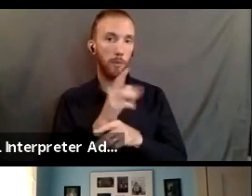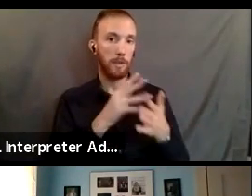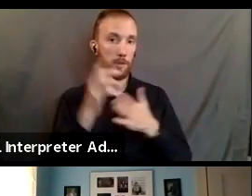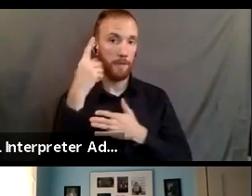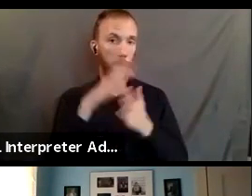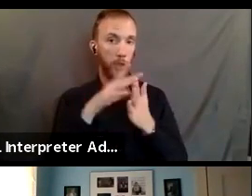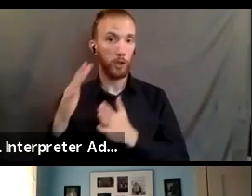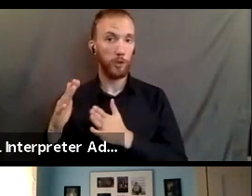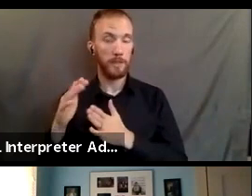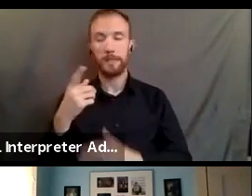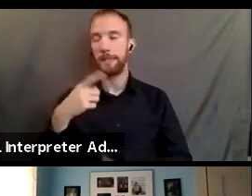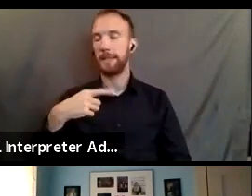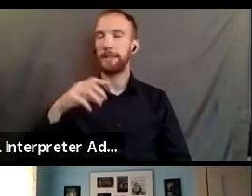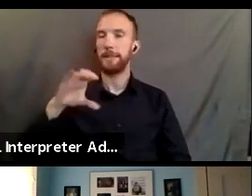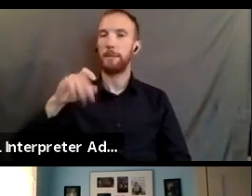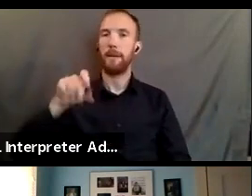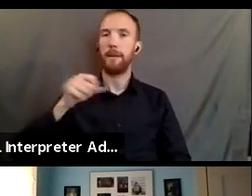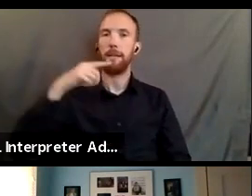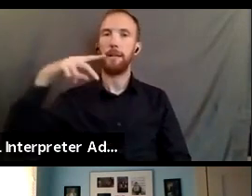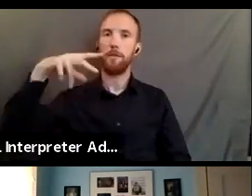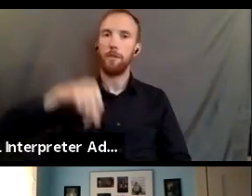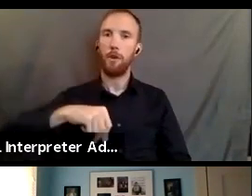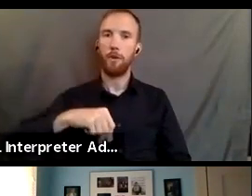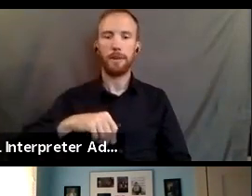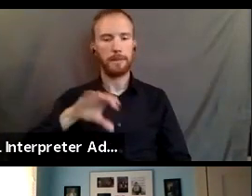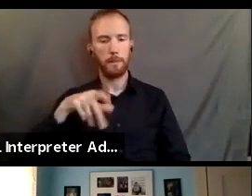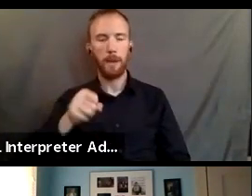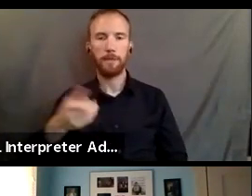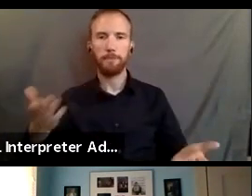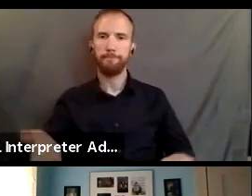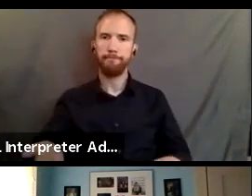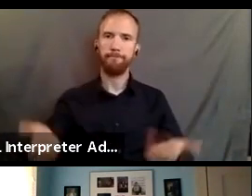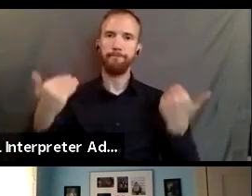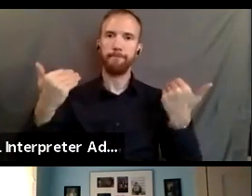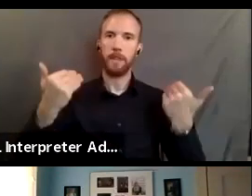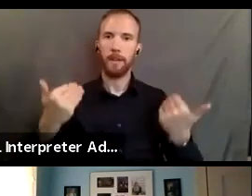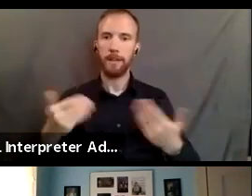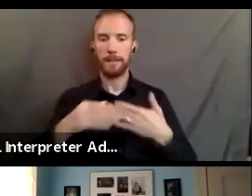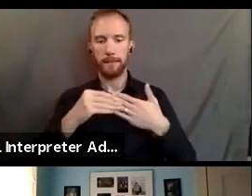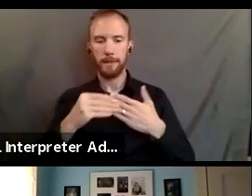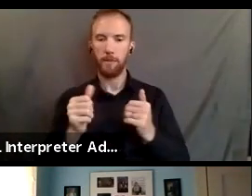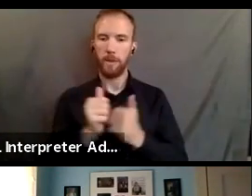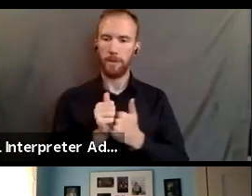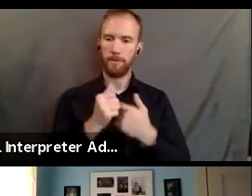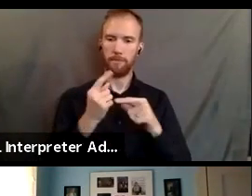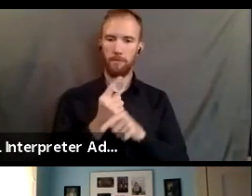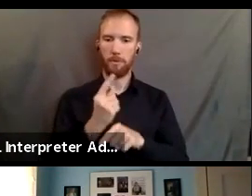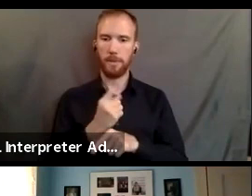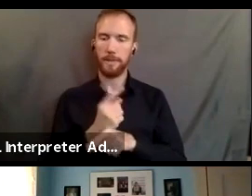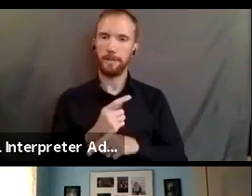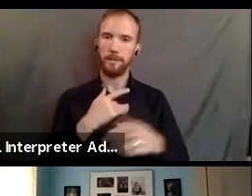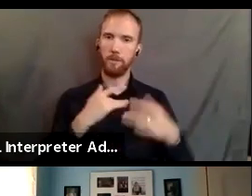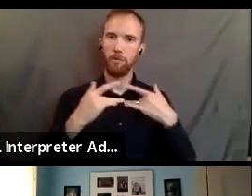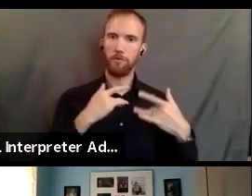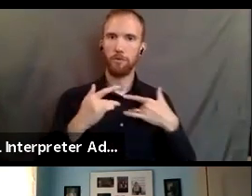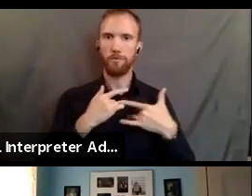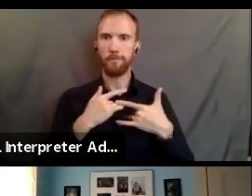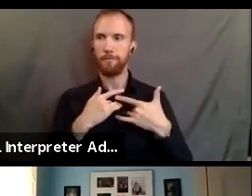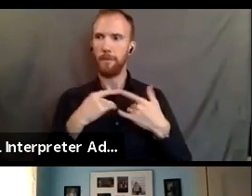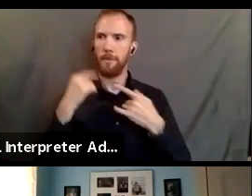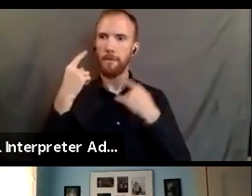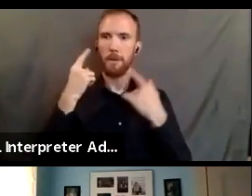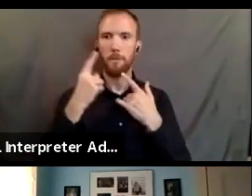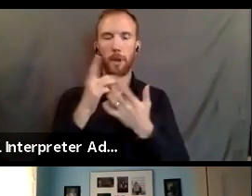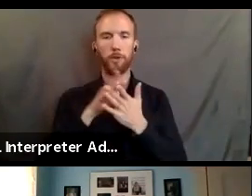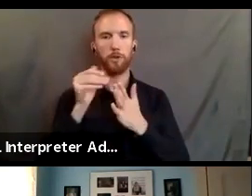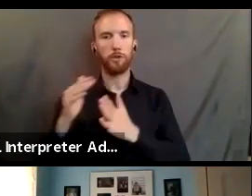said no cps step up to the plate and lead with decency and real concern for students and workers anything short of